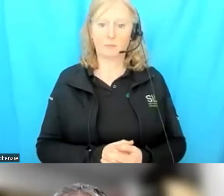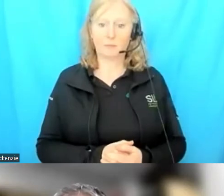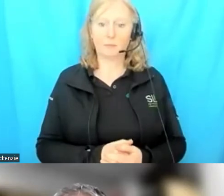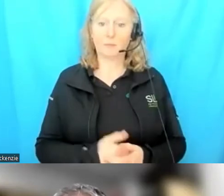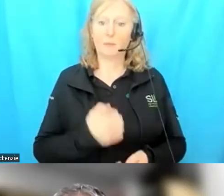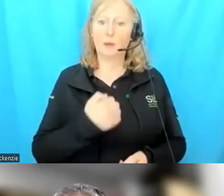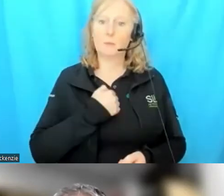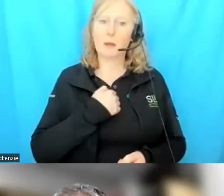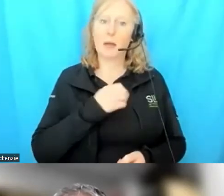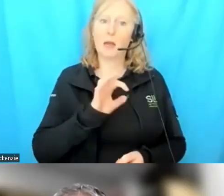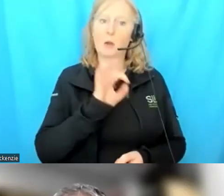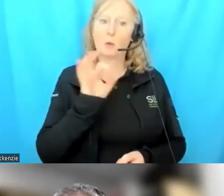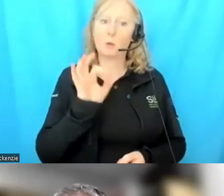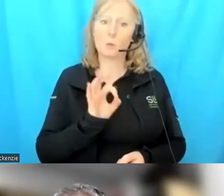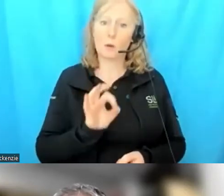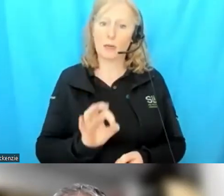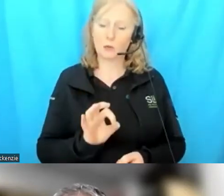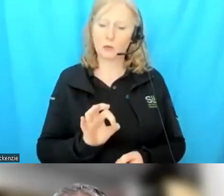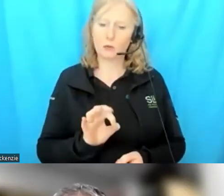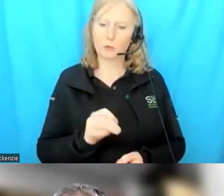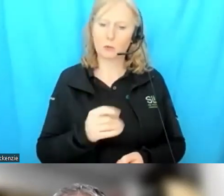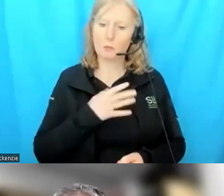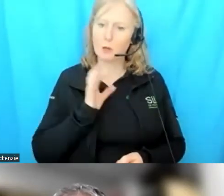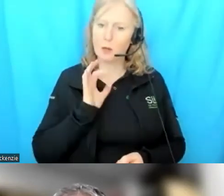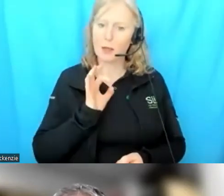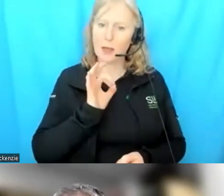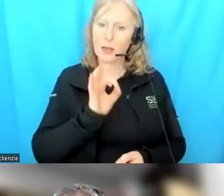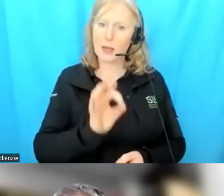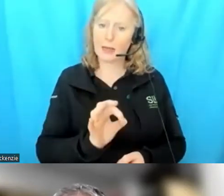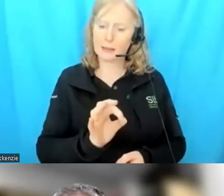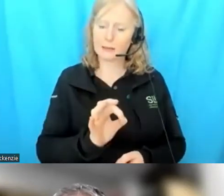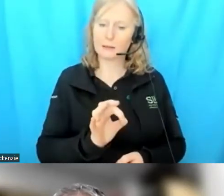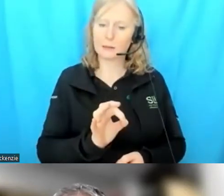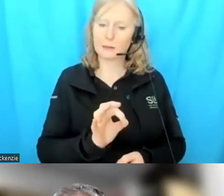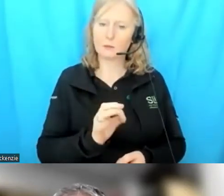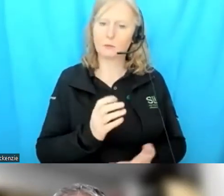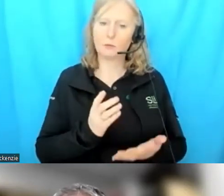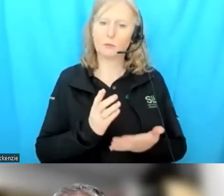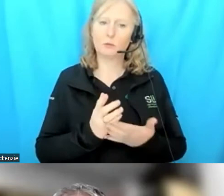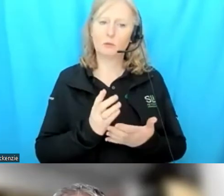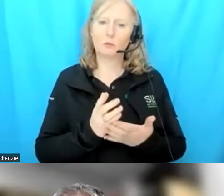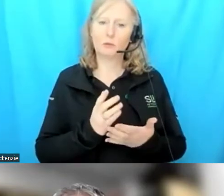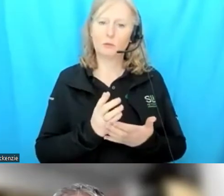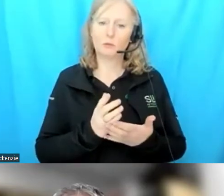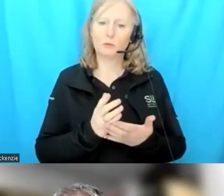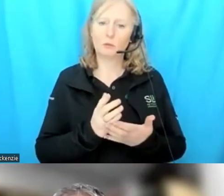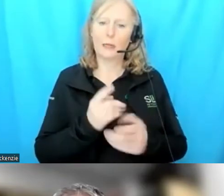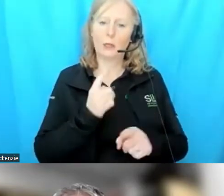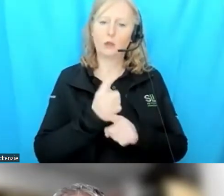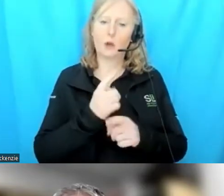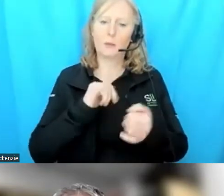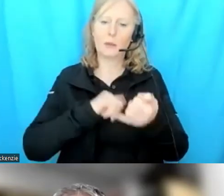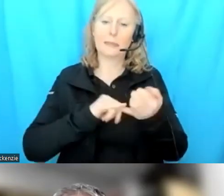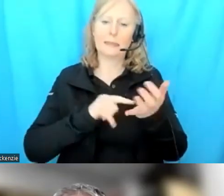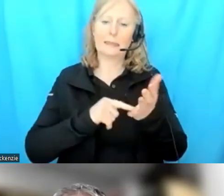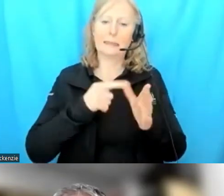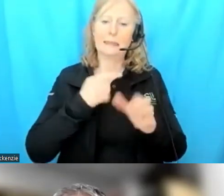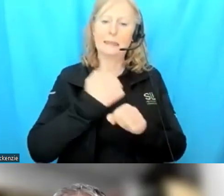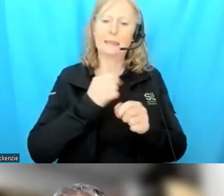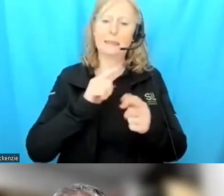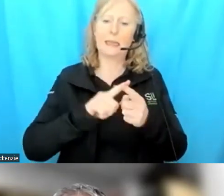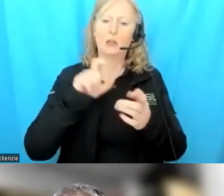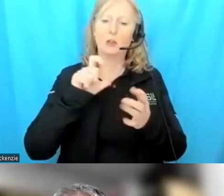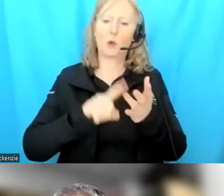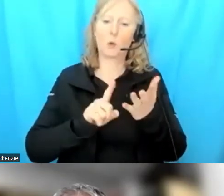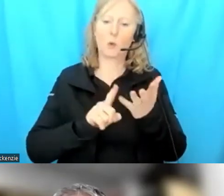question is for it's mainly concerning Stagecoach, but it doesn't really matter anyway. It's basically